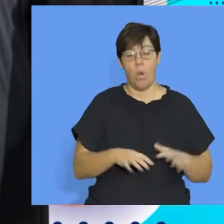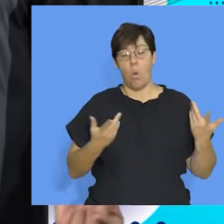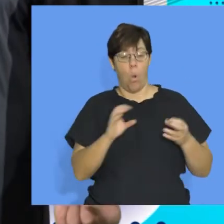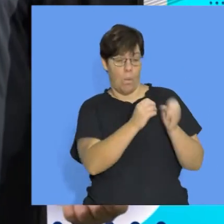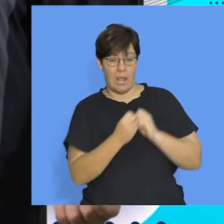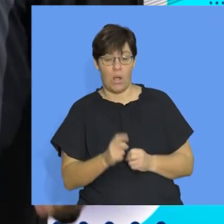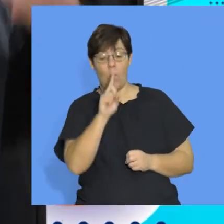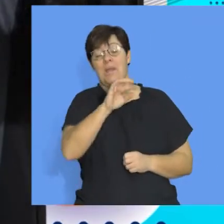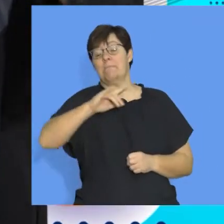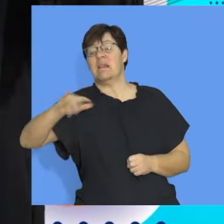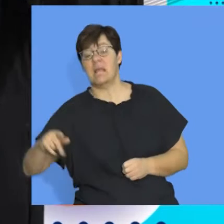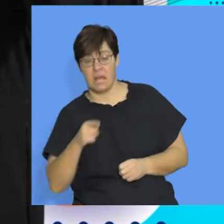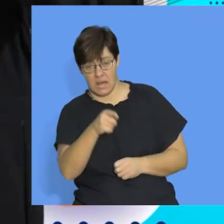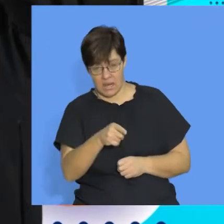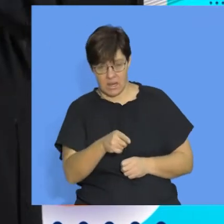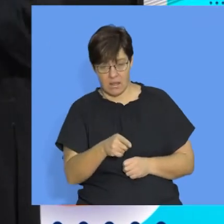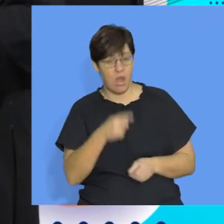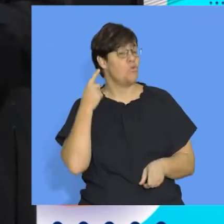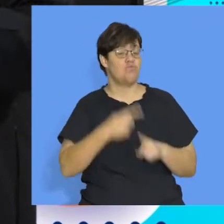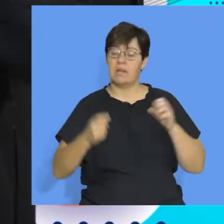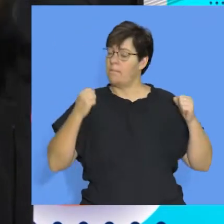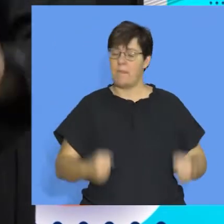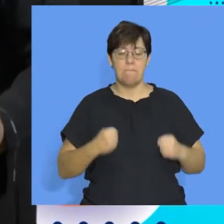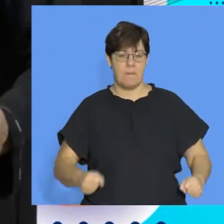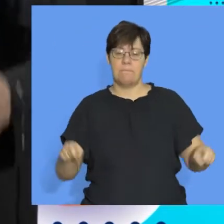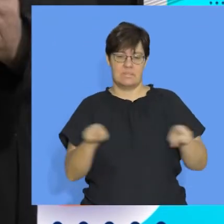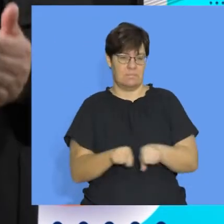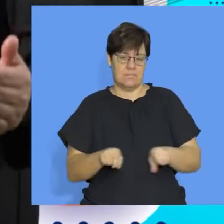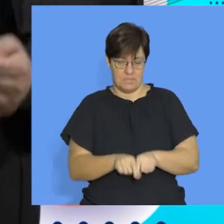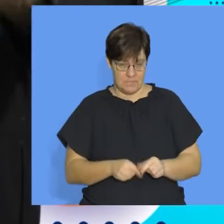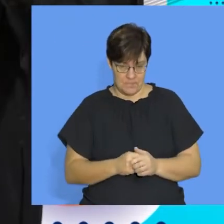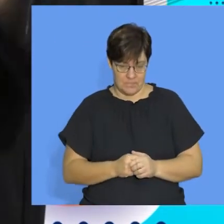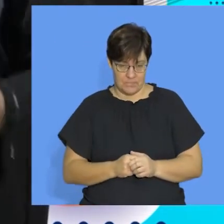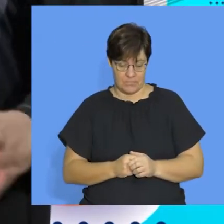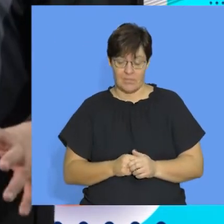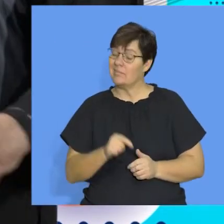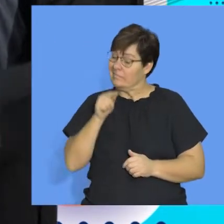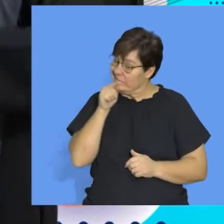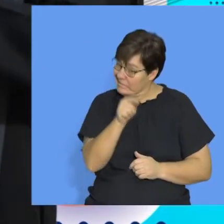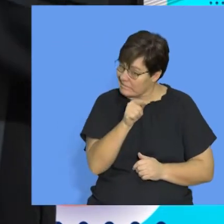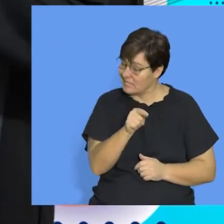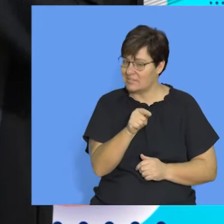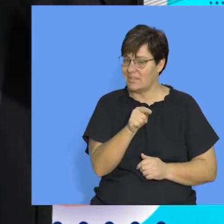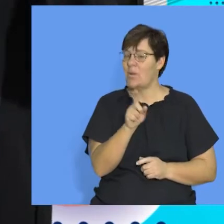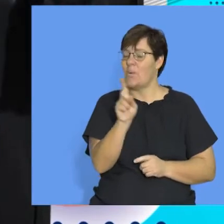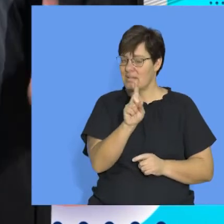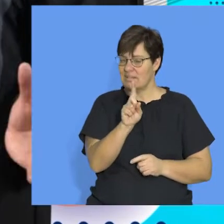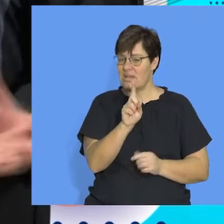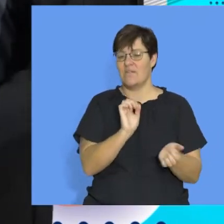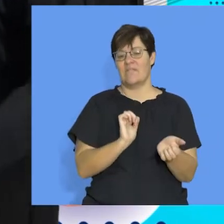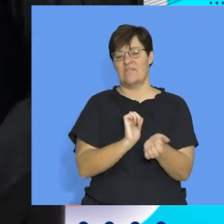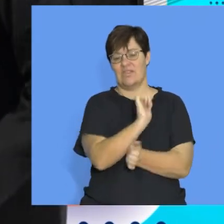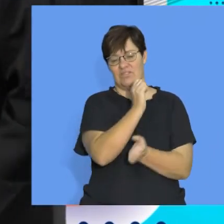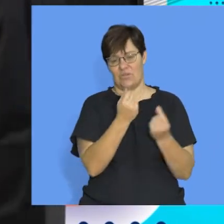million items, your rent will remain fixed. Therefore, we're saying it falls within the ambit of